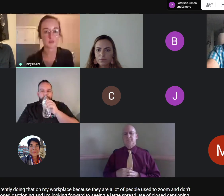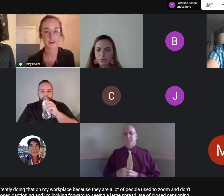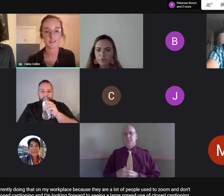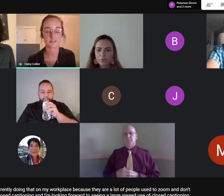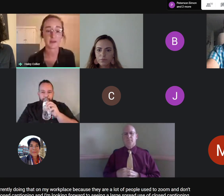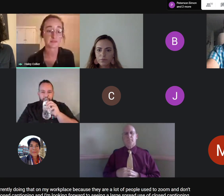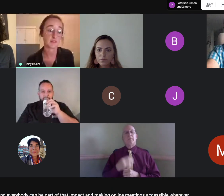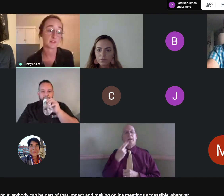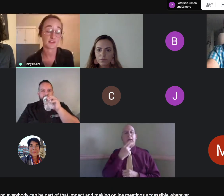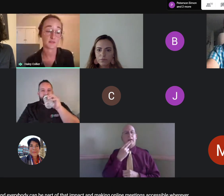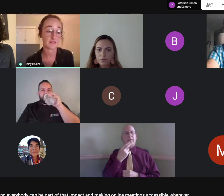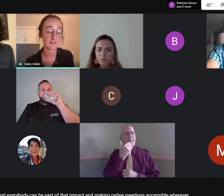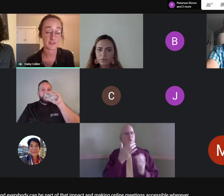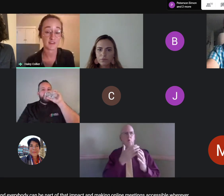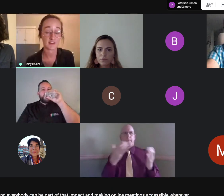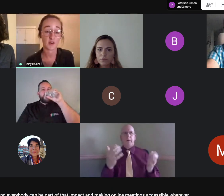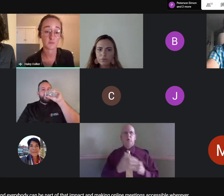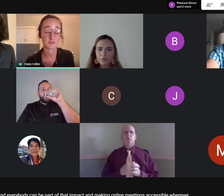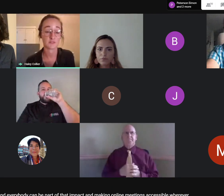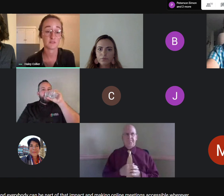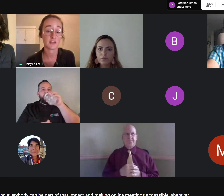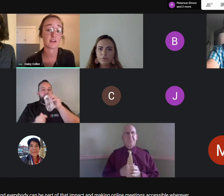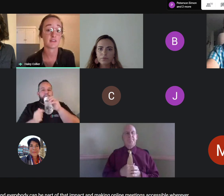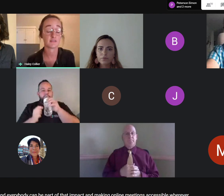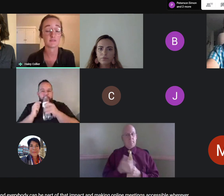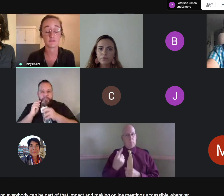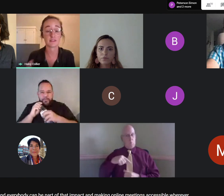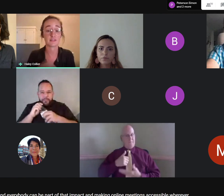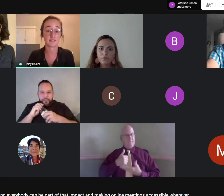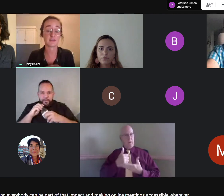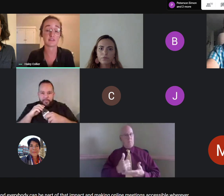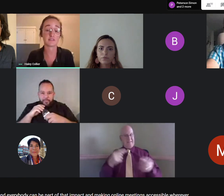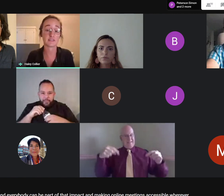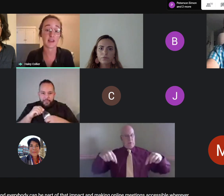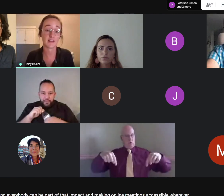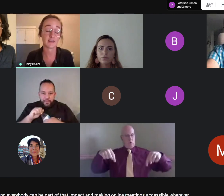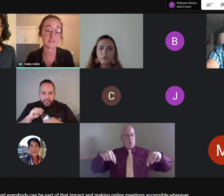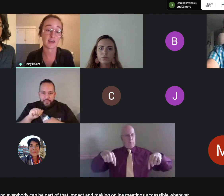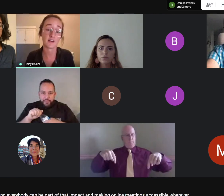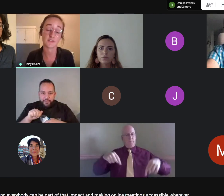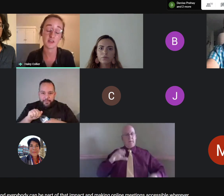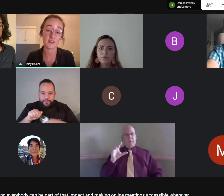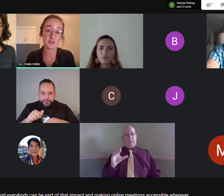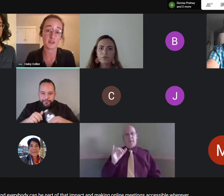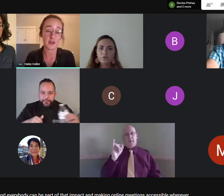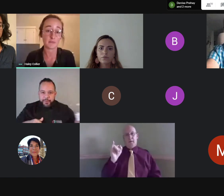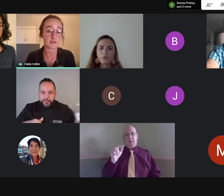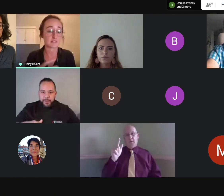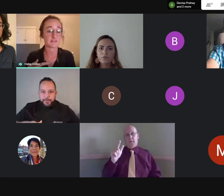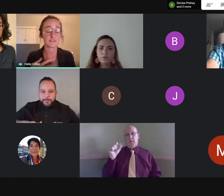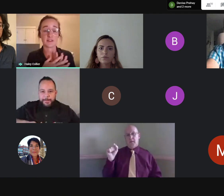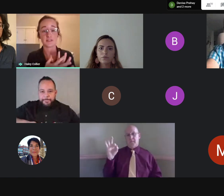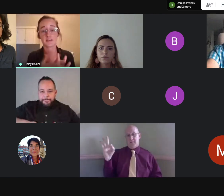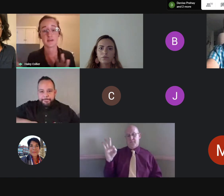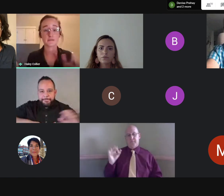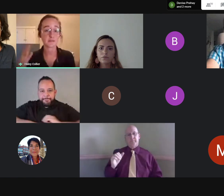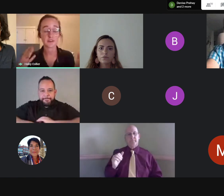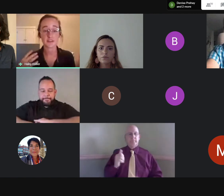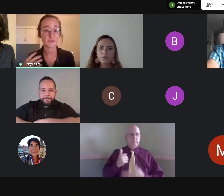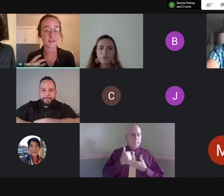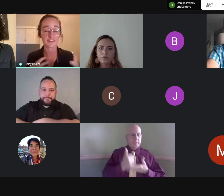Thank you so much. Absolutely. We've even helped here in CILSF, helping with